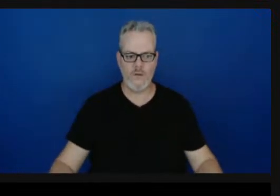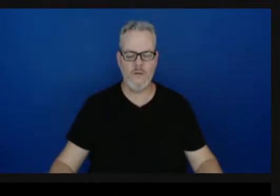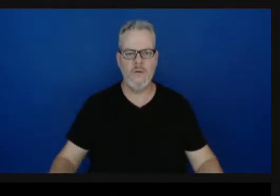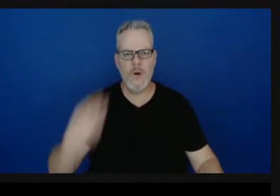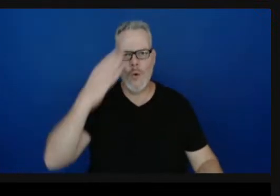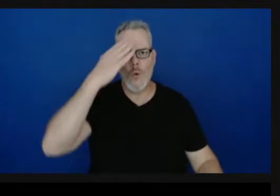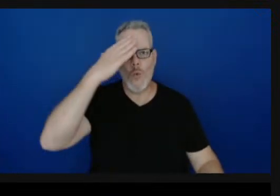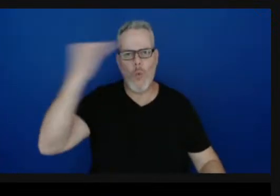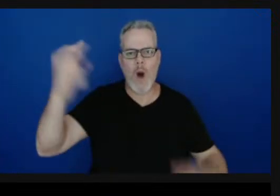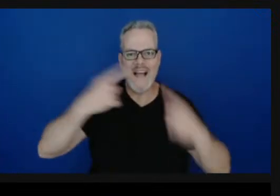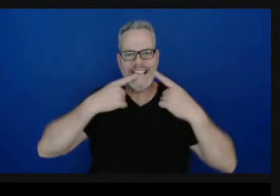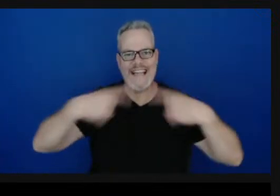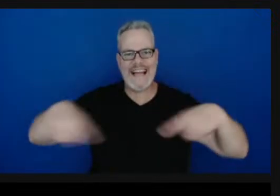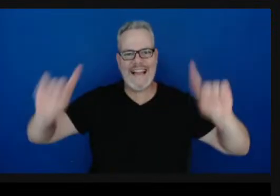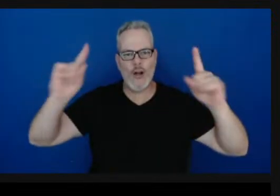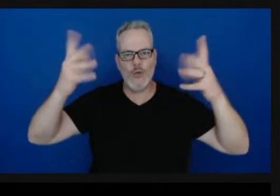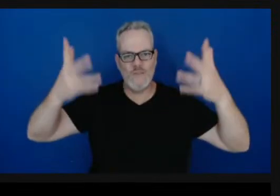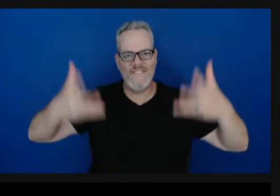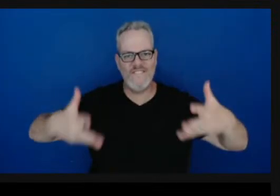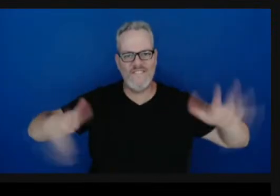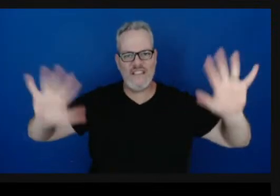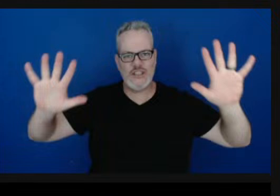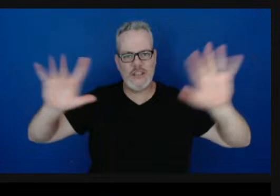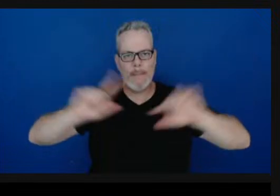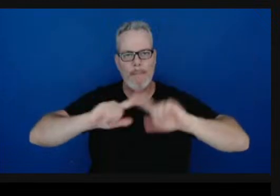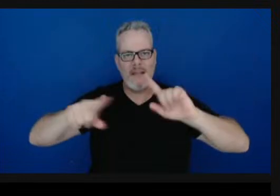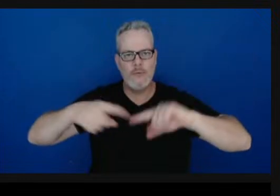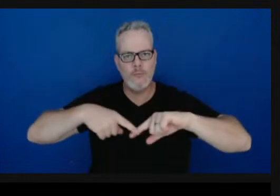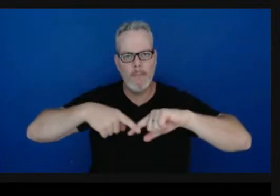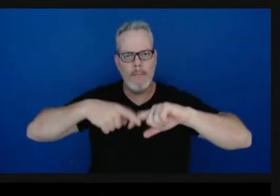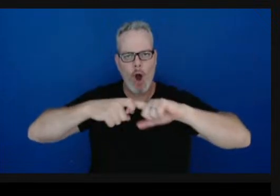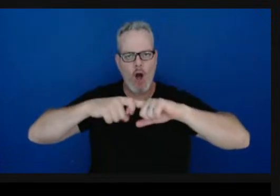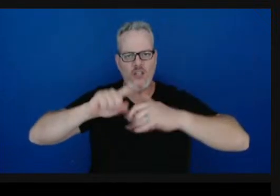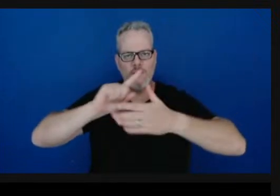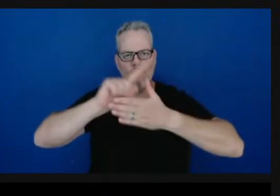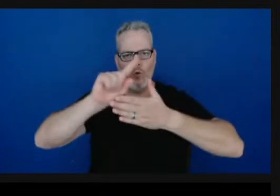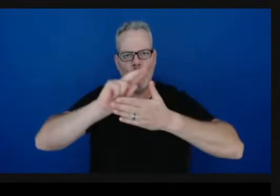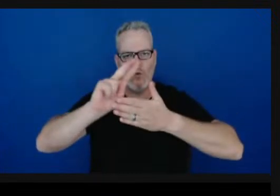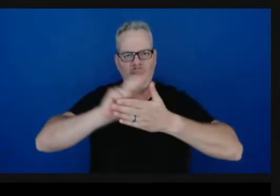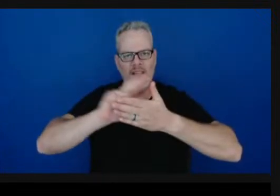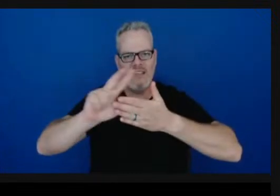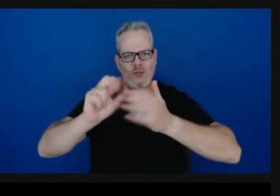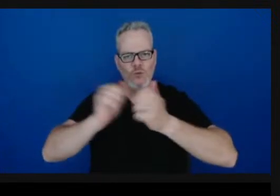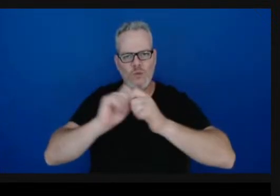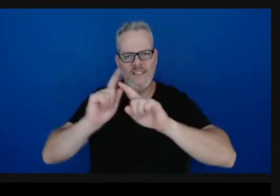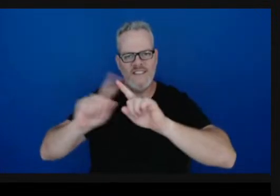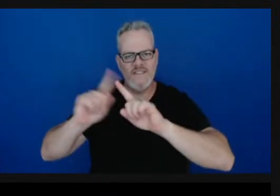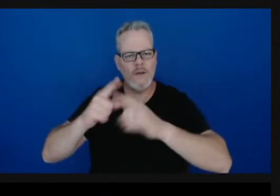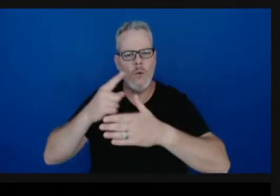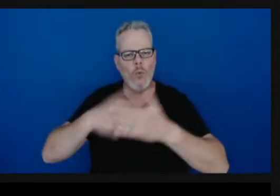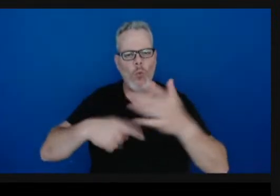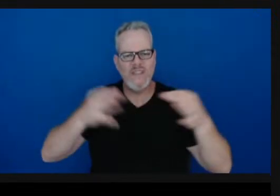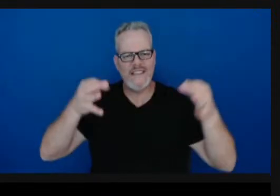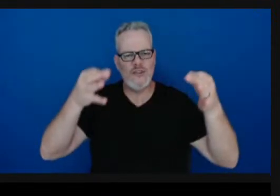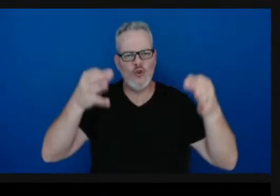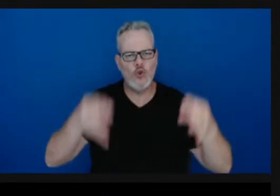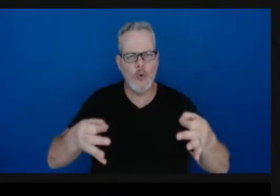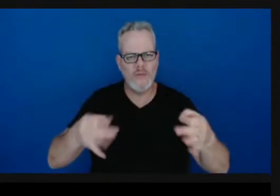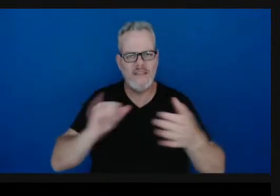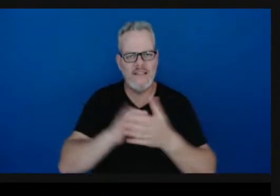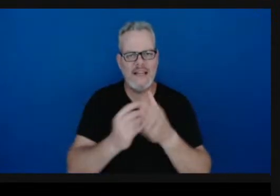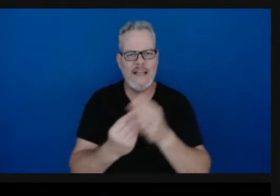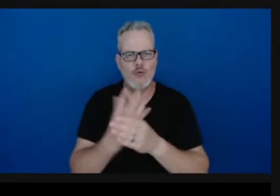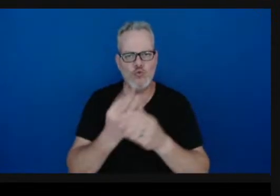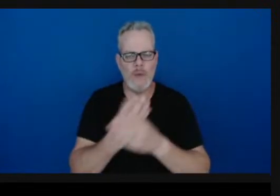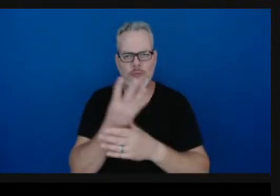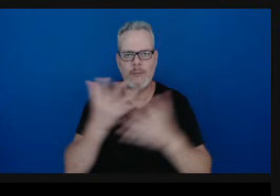over so early these days when it used to be paused for weeks when Maunaloa or pool erupted? What determines an eruption definitely being POW? Yes, that's a